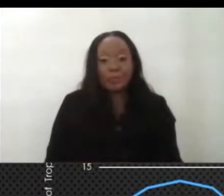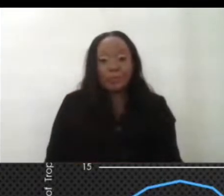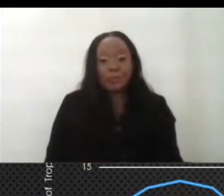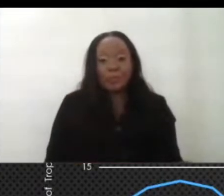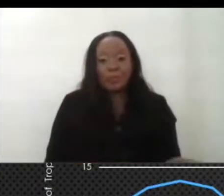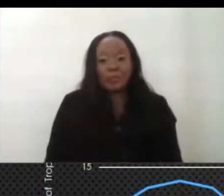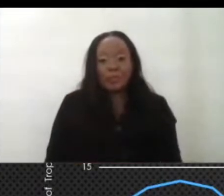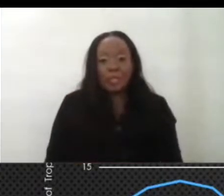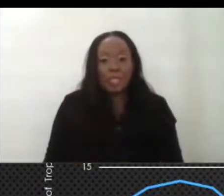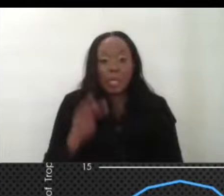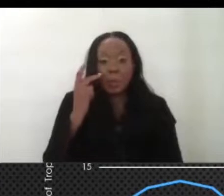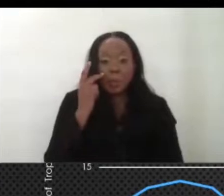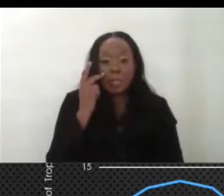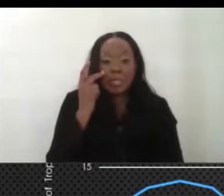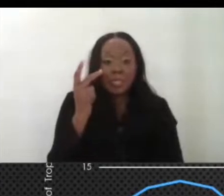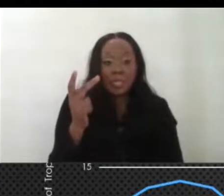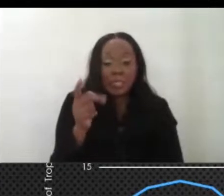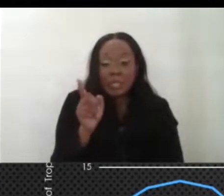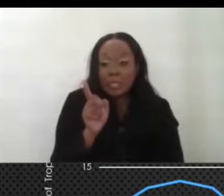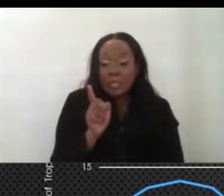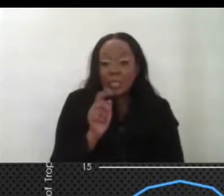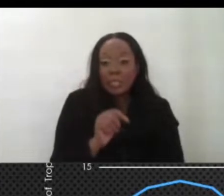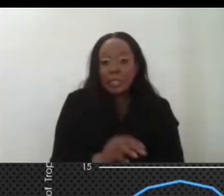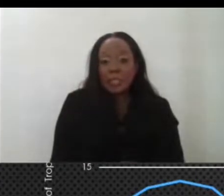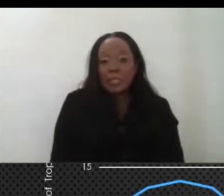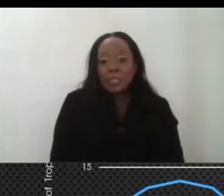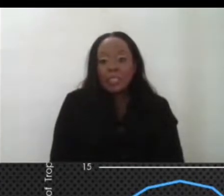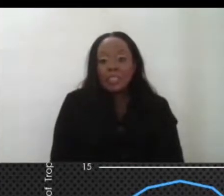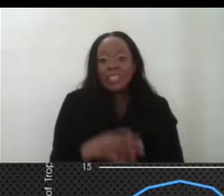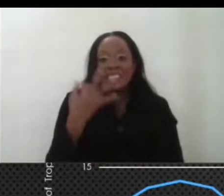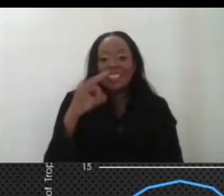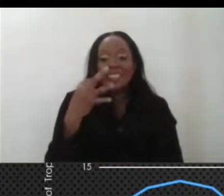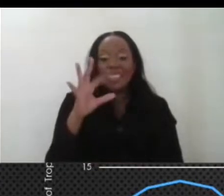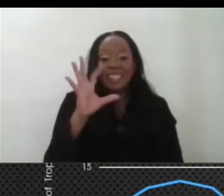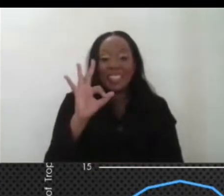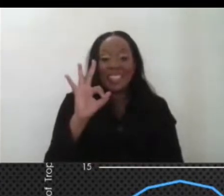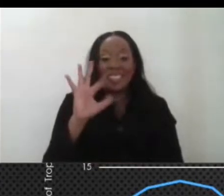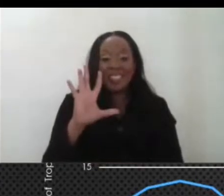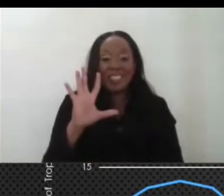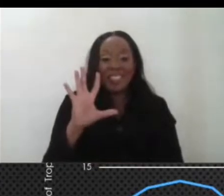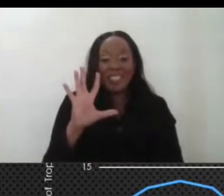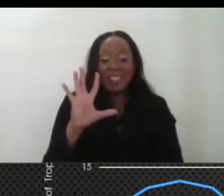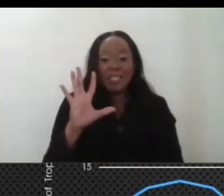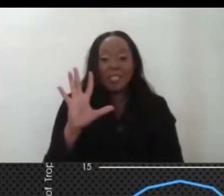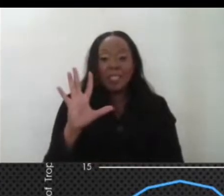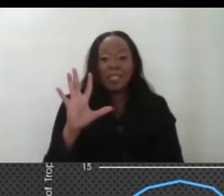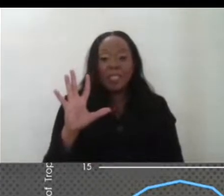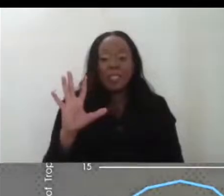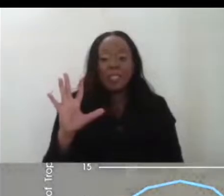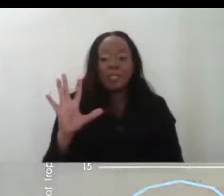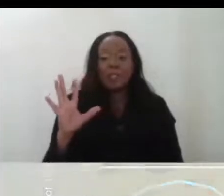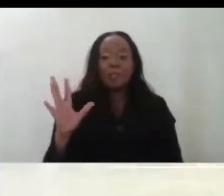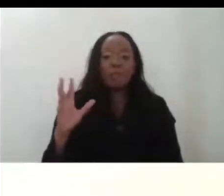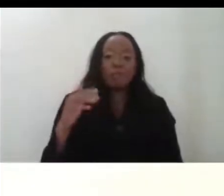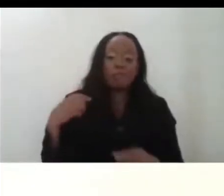uptick from 1995 to 2024. Last 30